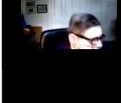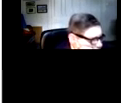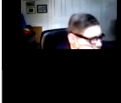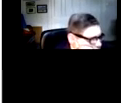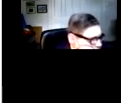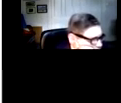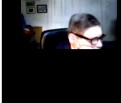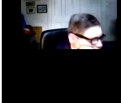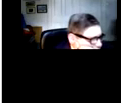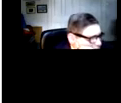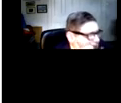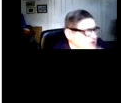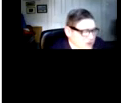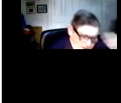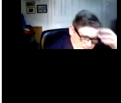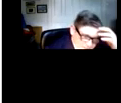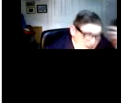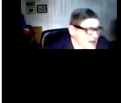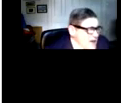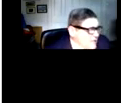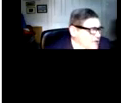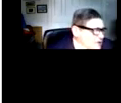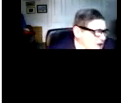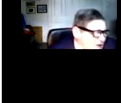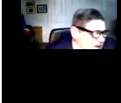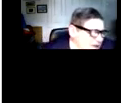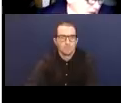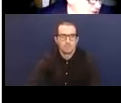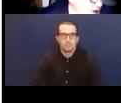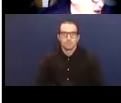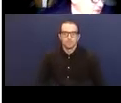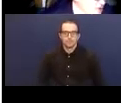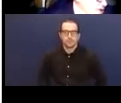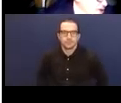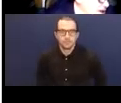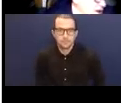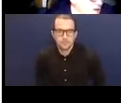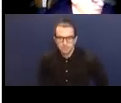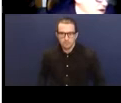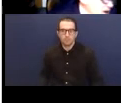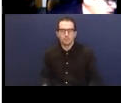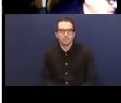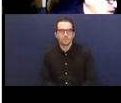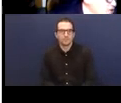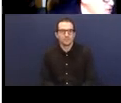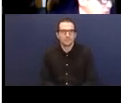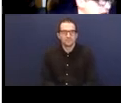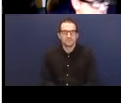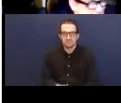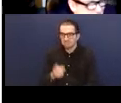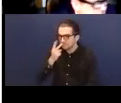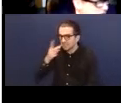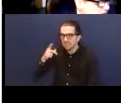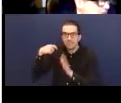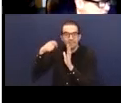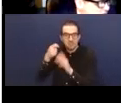So that's really interesting. And if you look down the left side of the screen there, I'll read it out. Functional domains that